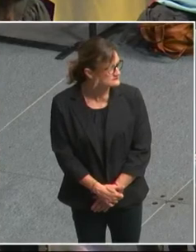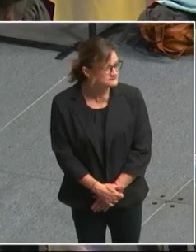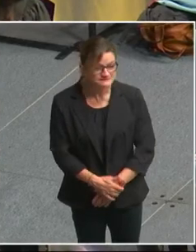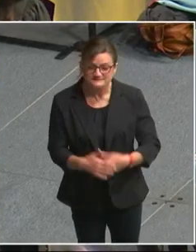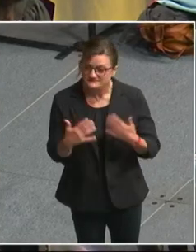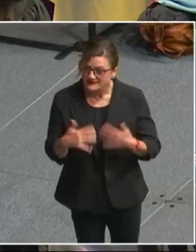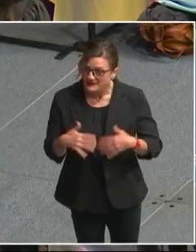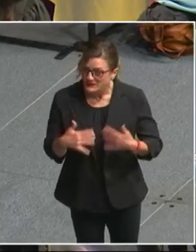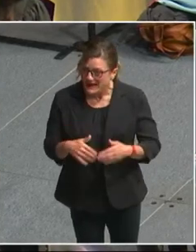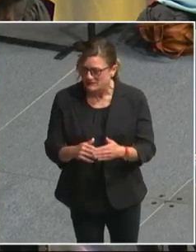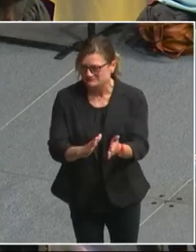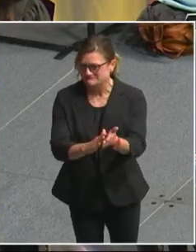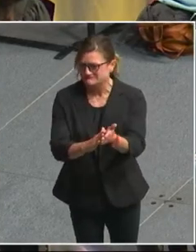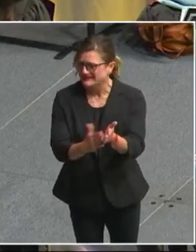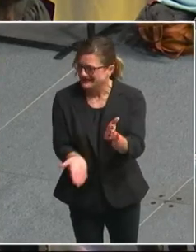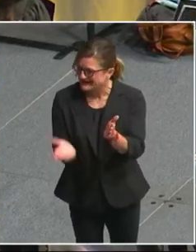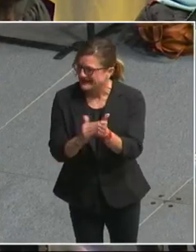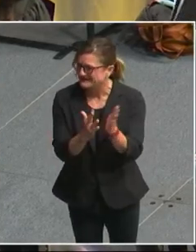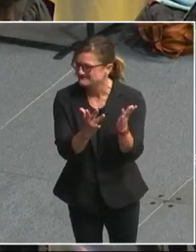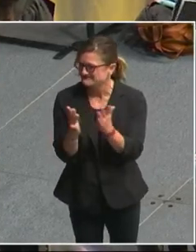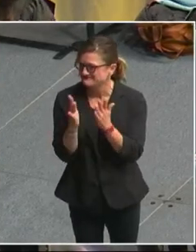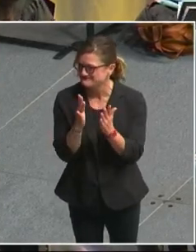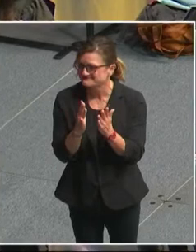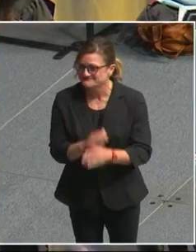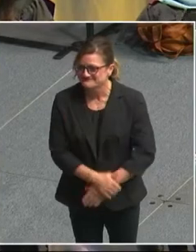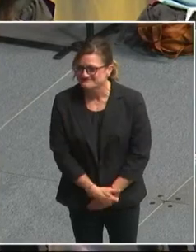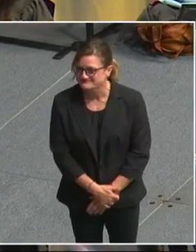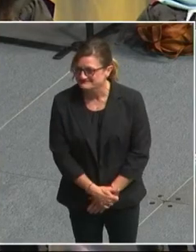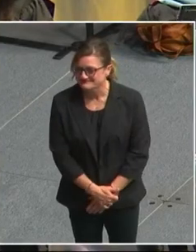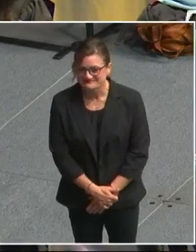Wow. Let's give them all a round of applause one more time for that